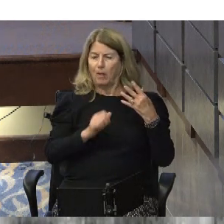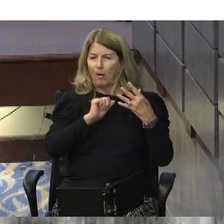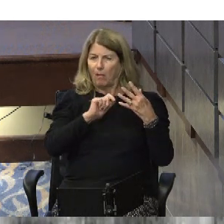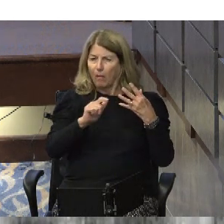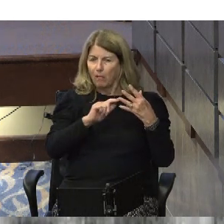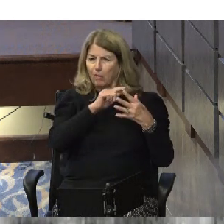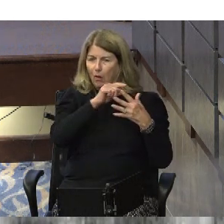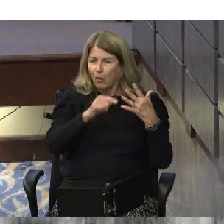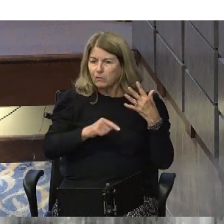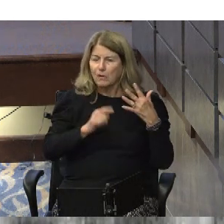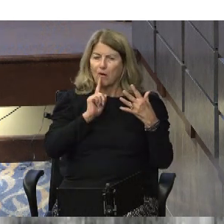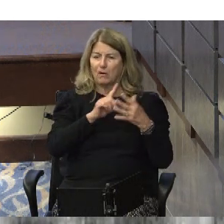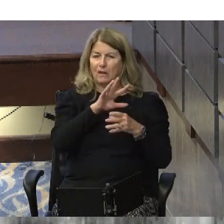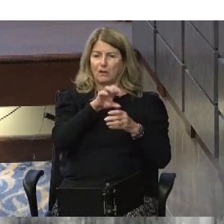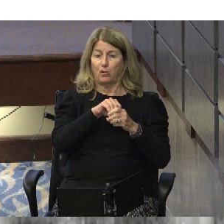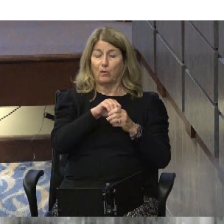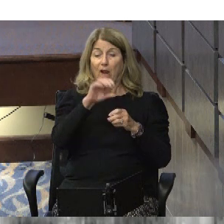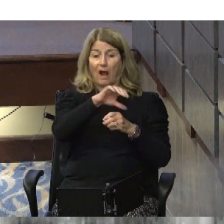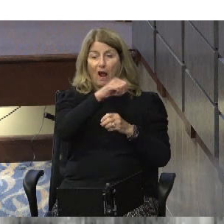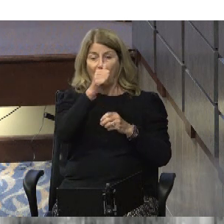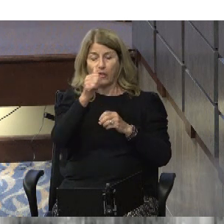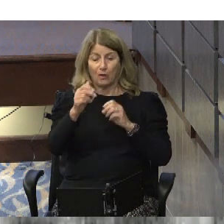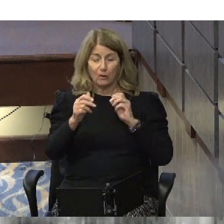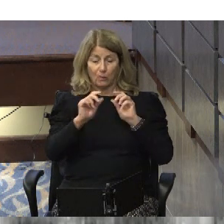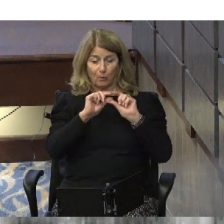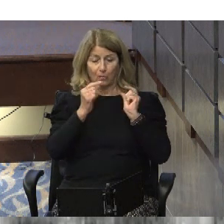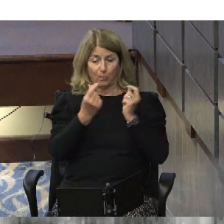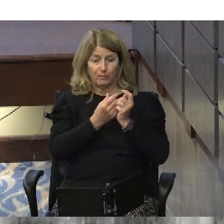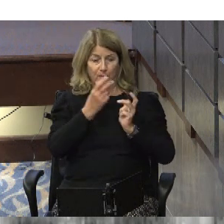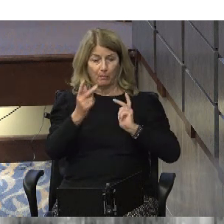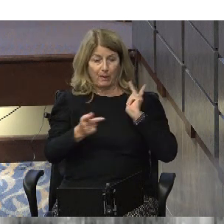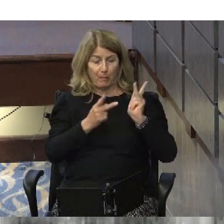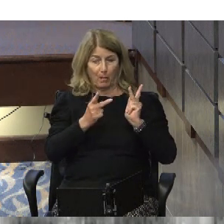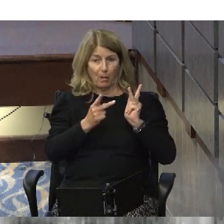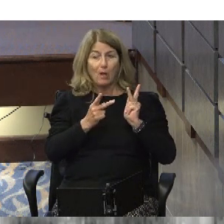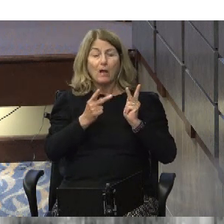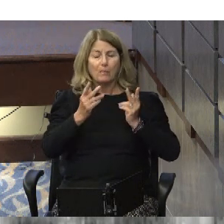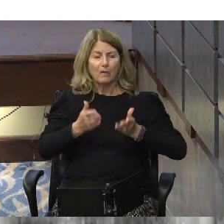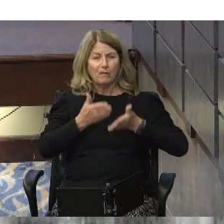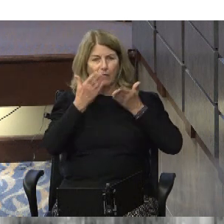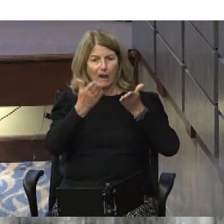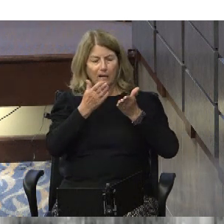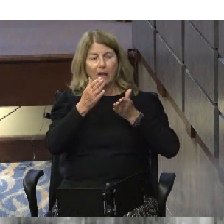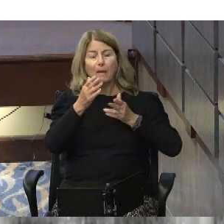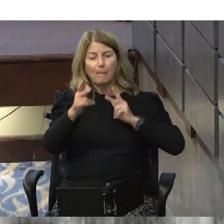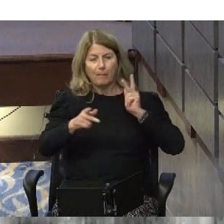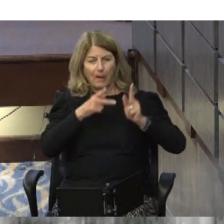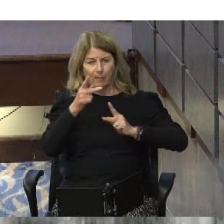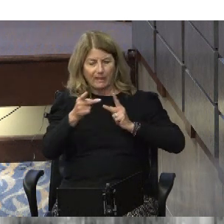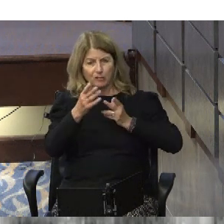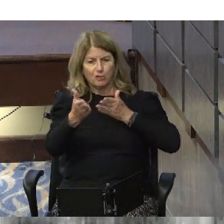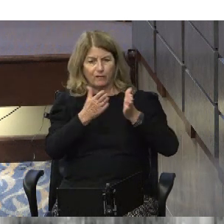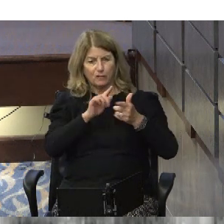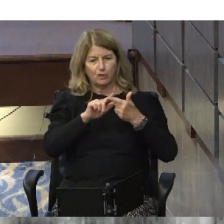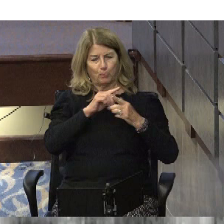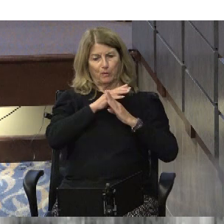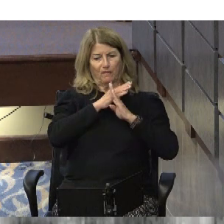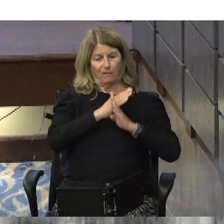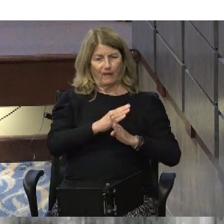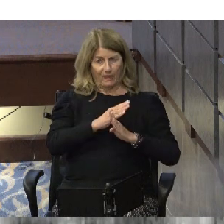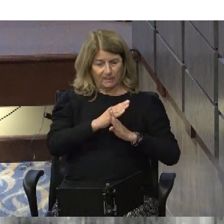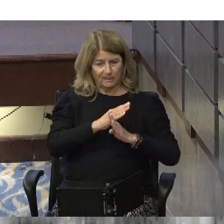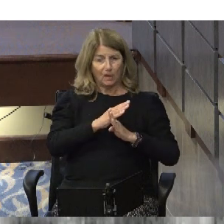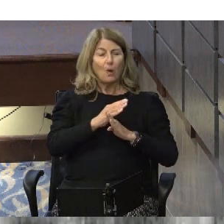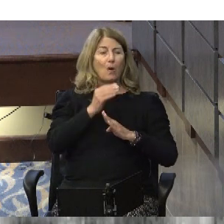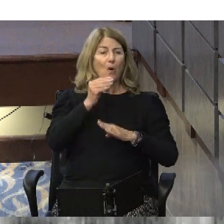families as well. Other populations we're providing supportive services or assistance would prevent the family's homelessness, and then veterans and families